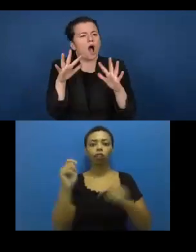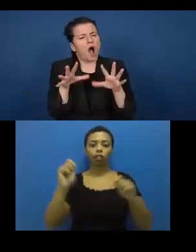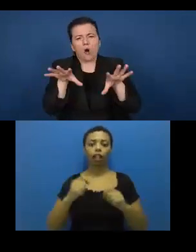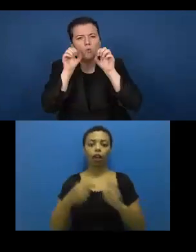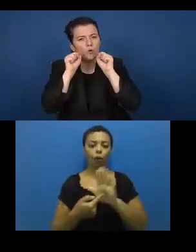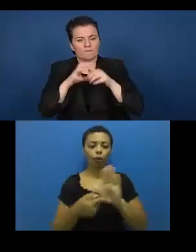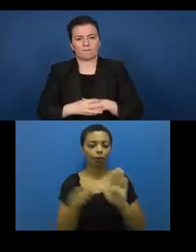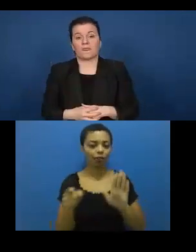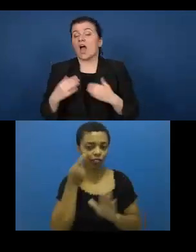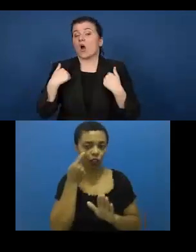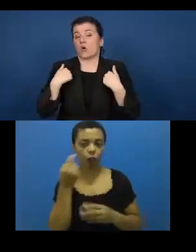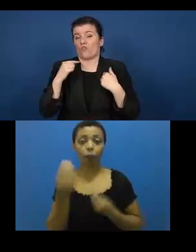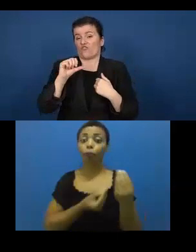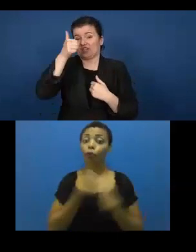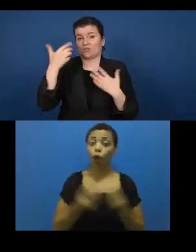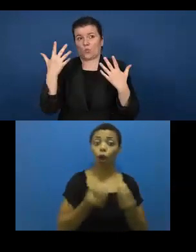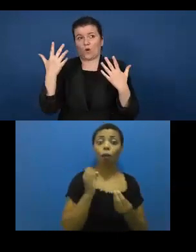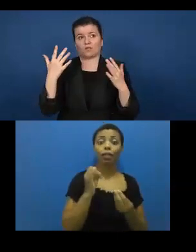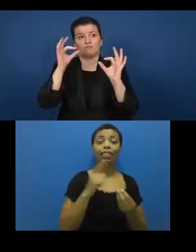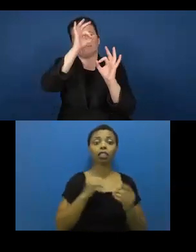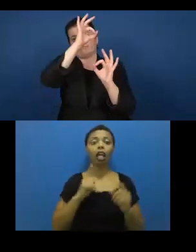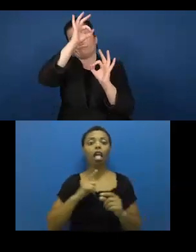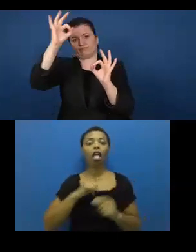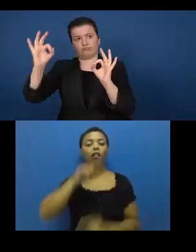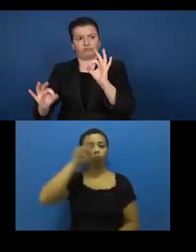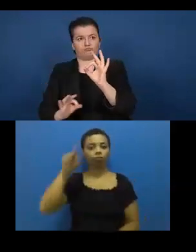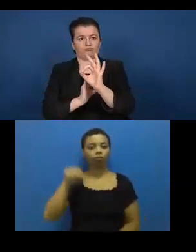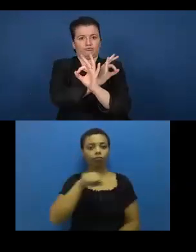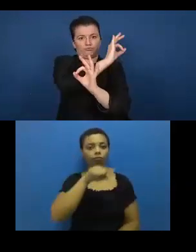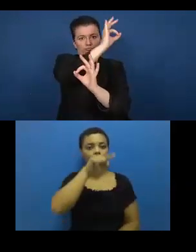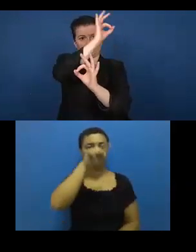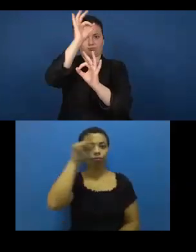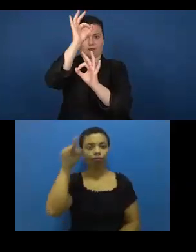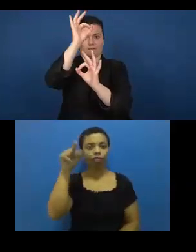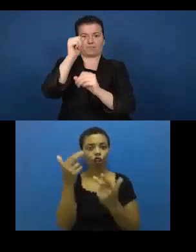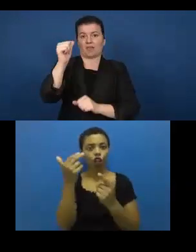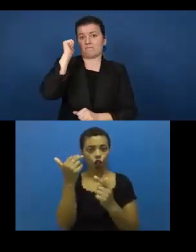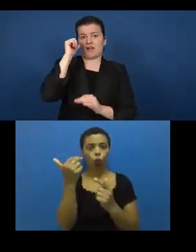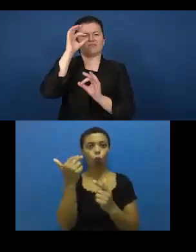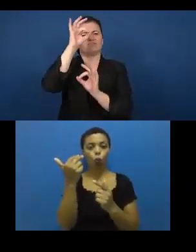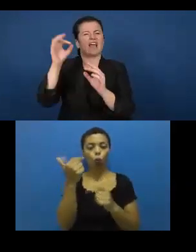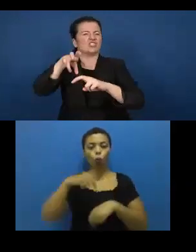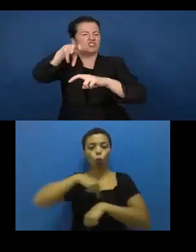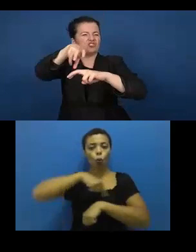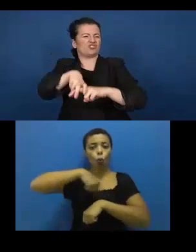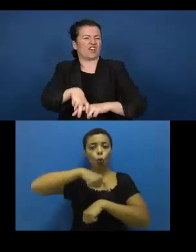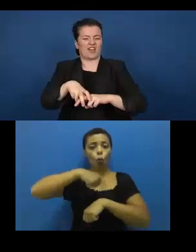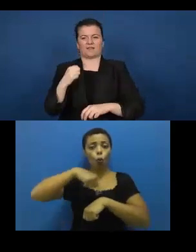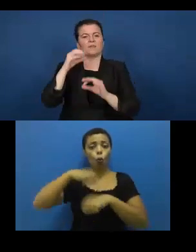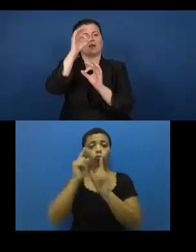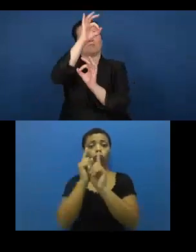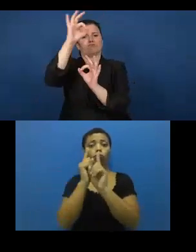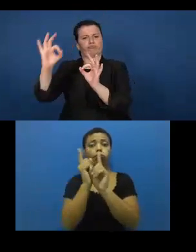in this clock-like circular pattern on the back of rest of a chair. And then when participants would